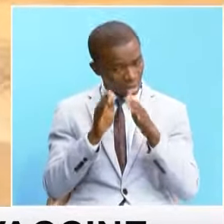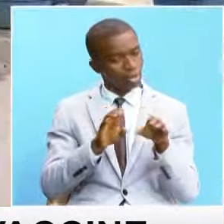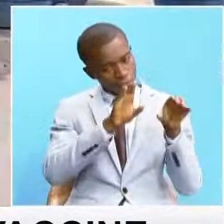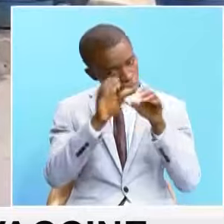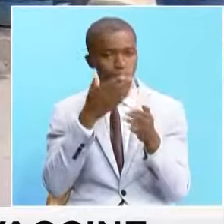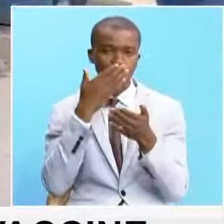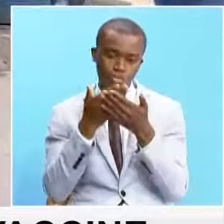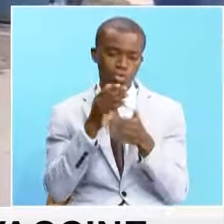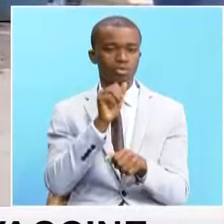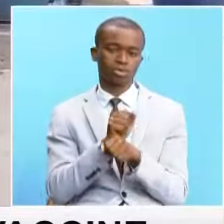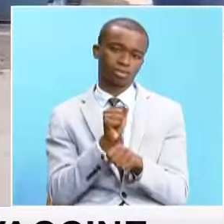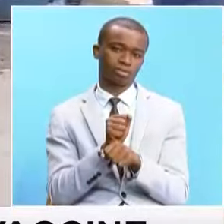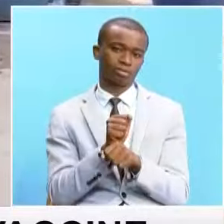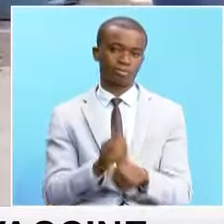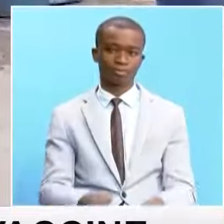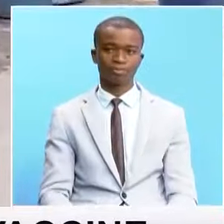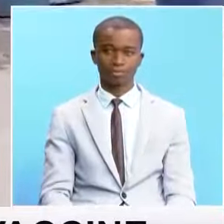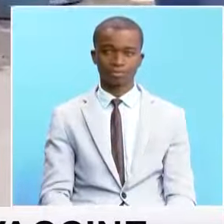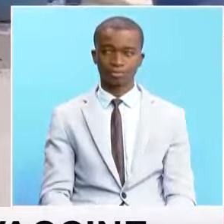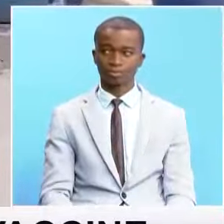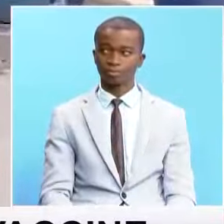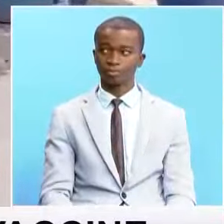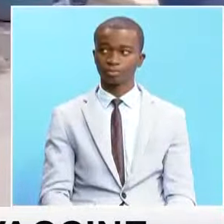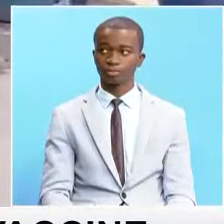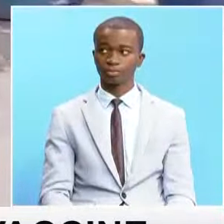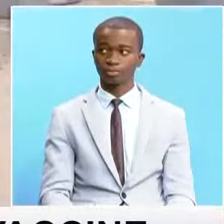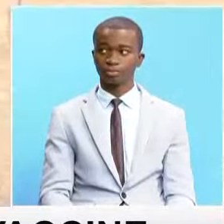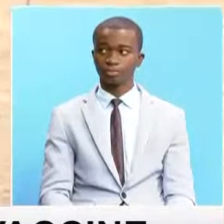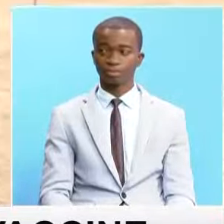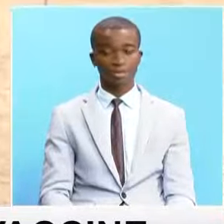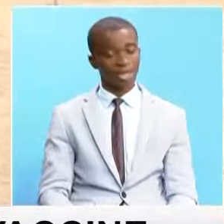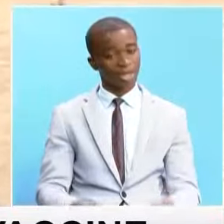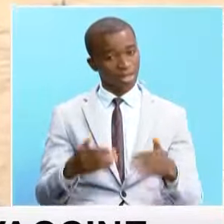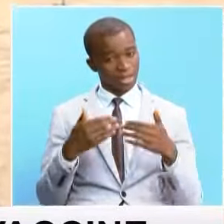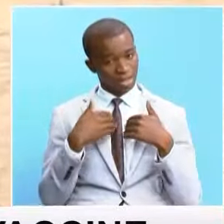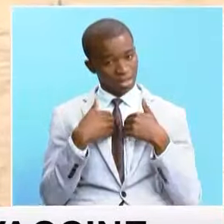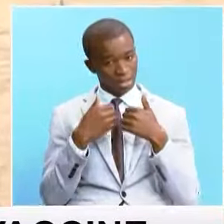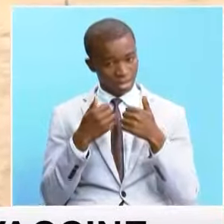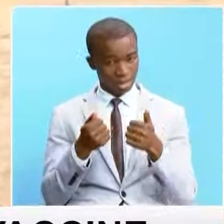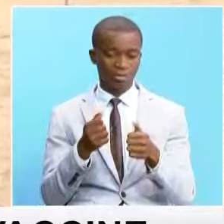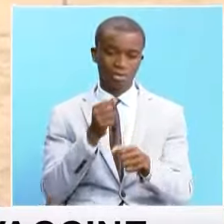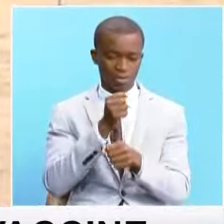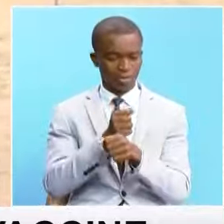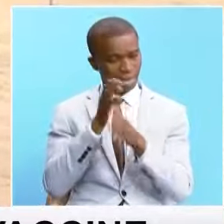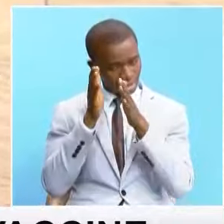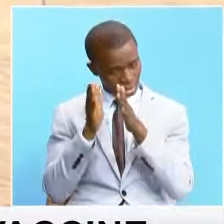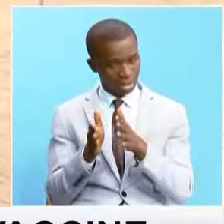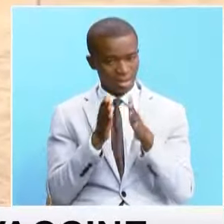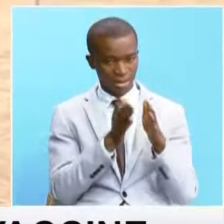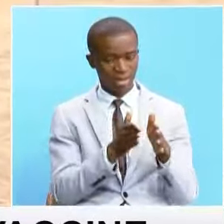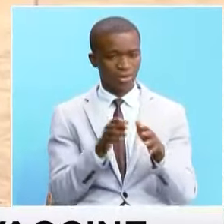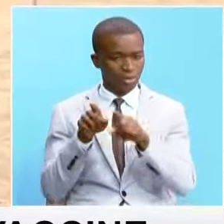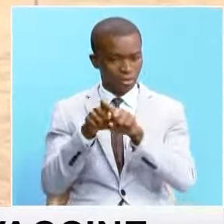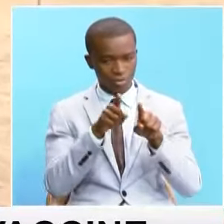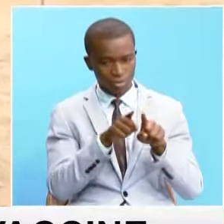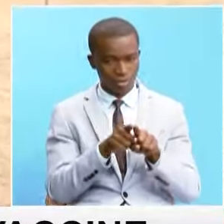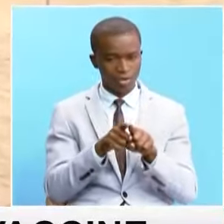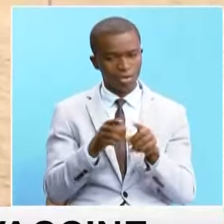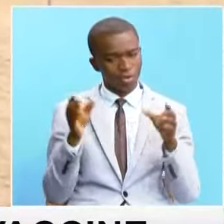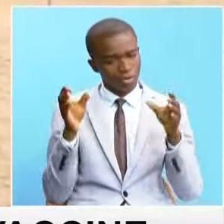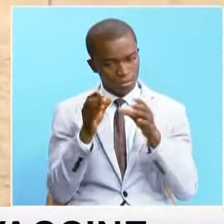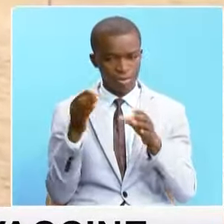that. Behind this success is a dedicated cadre of health workers and community volunteers. The program was successful,